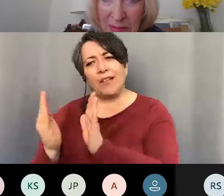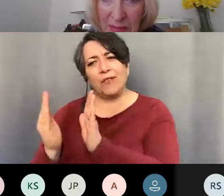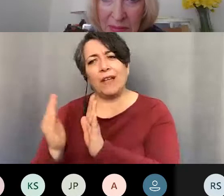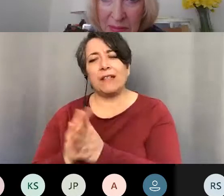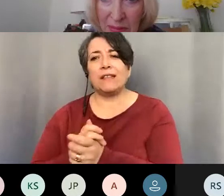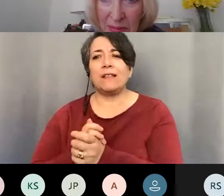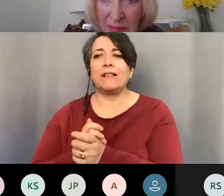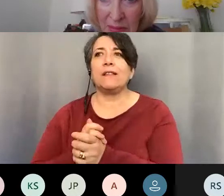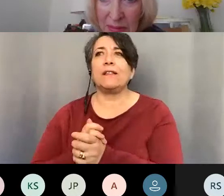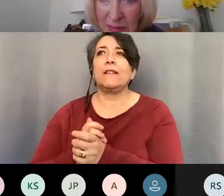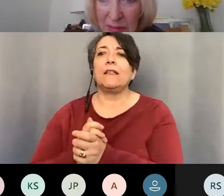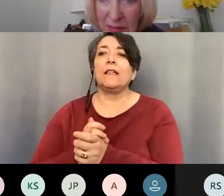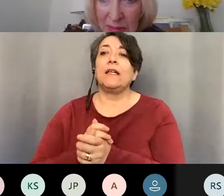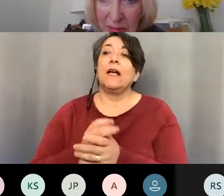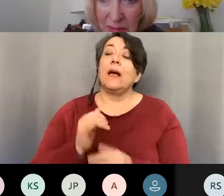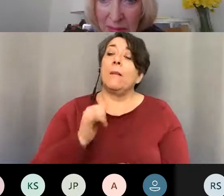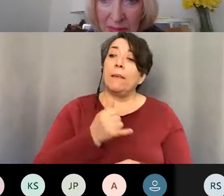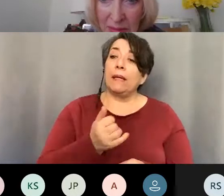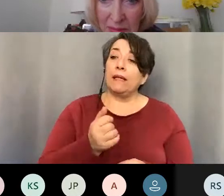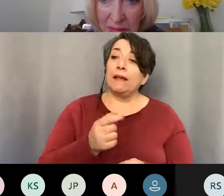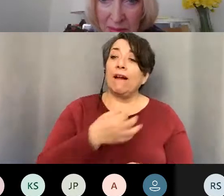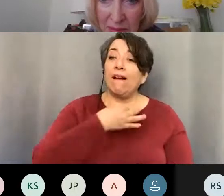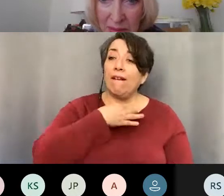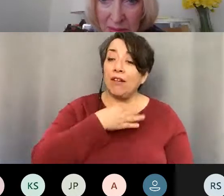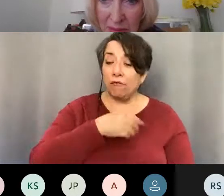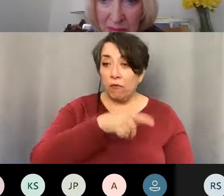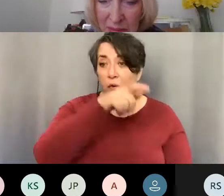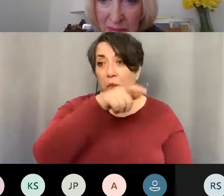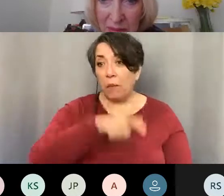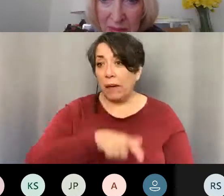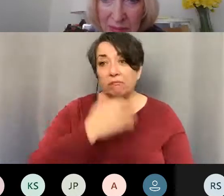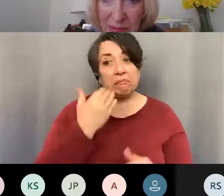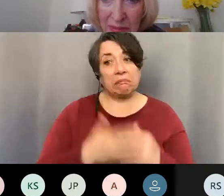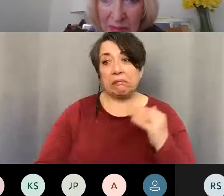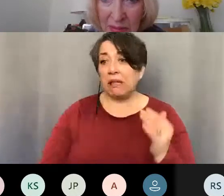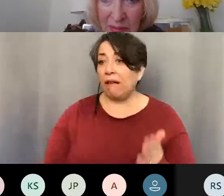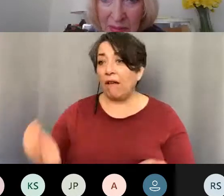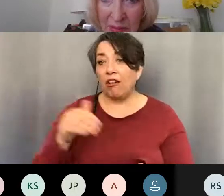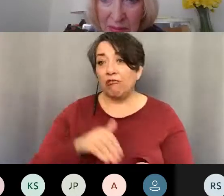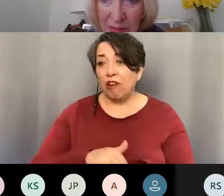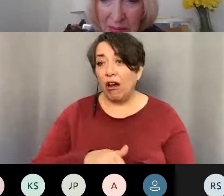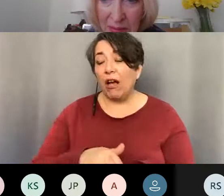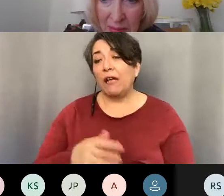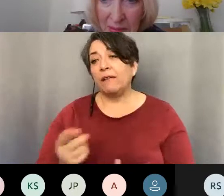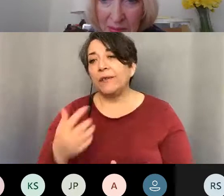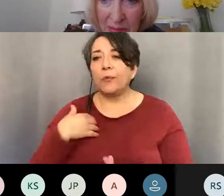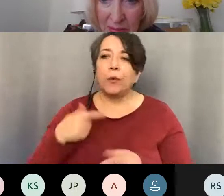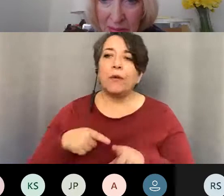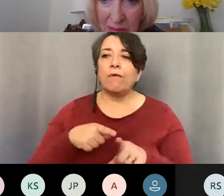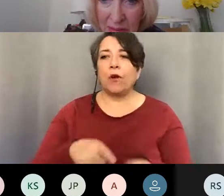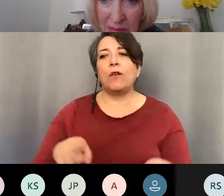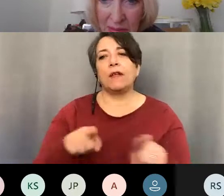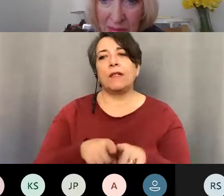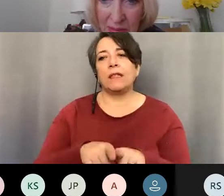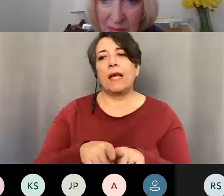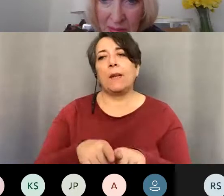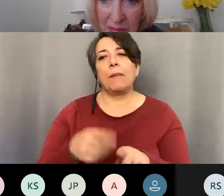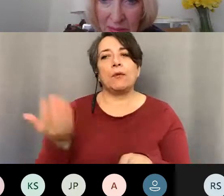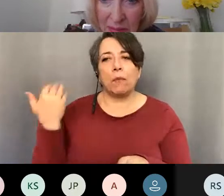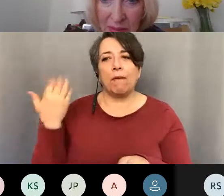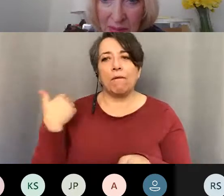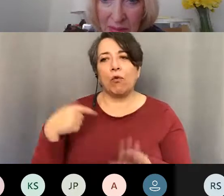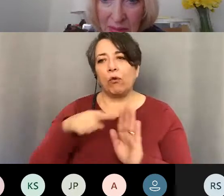attended or not being brought, then the same policies, the same process will be followed. Thank you very much. Thank you. There was